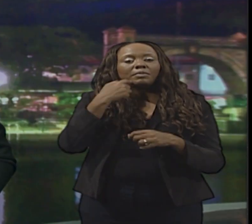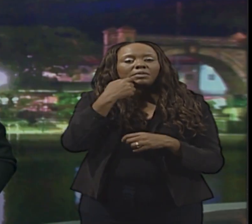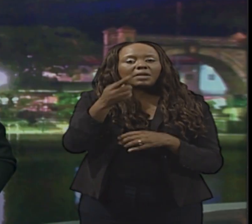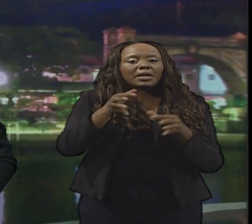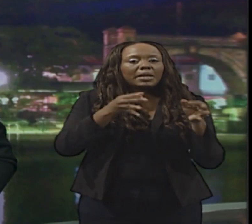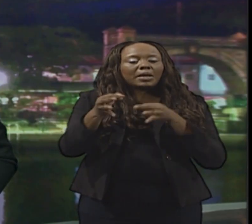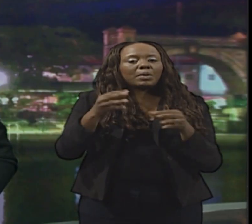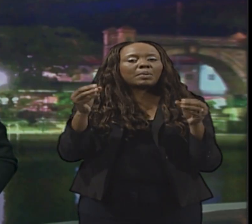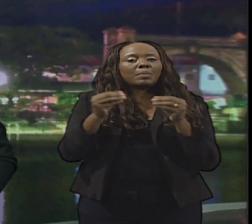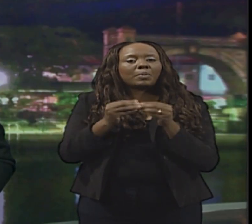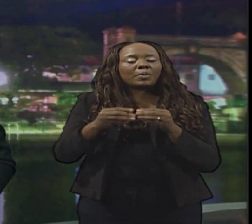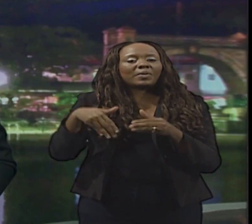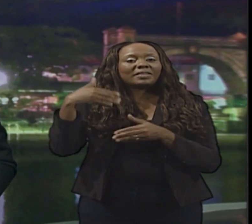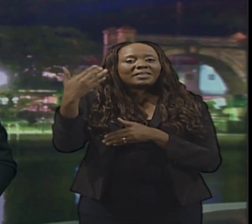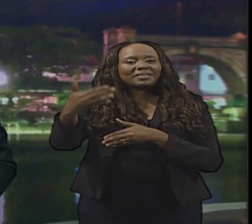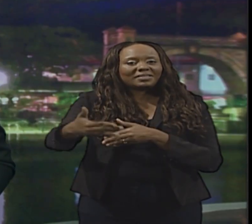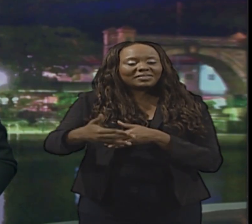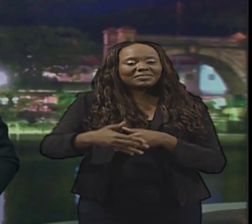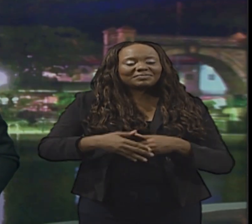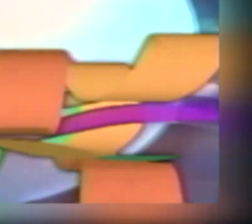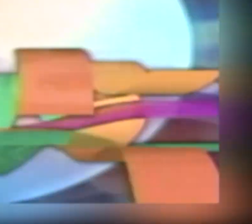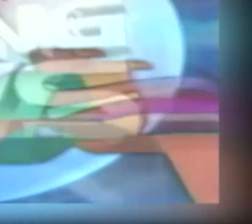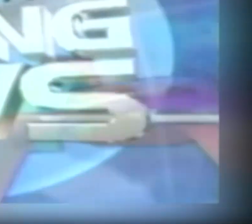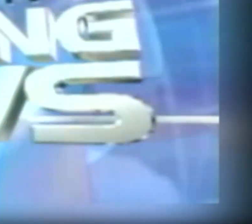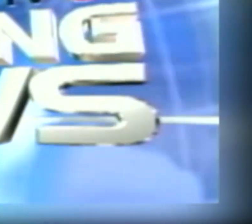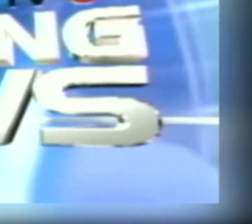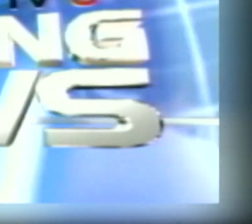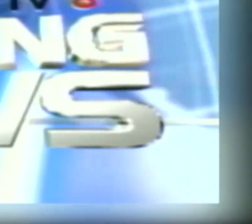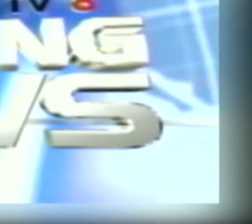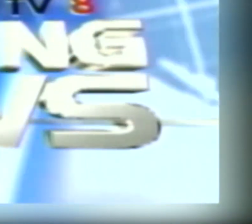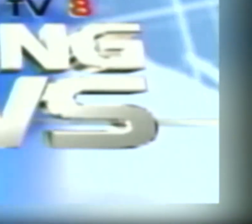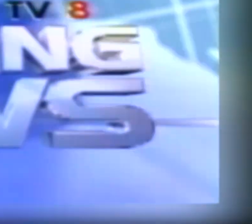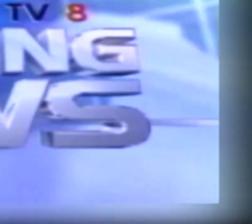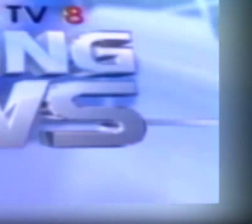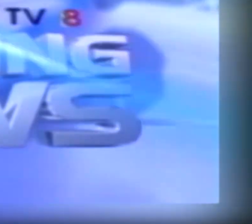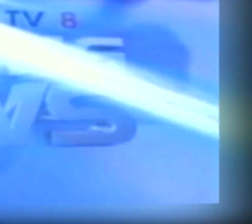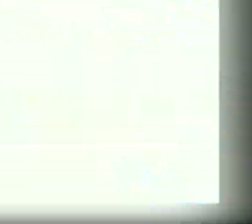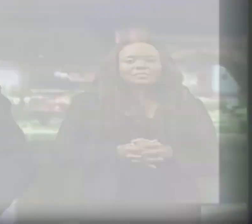the election. That and more stories just ahead.